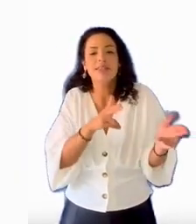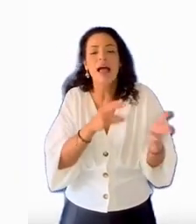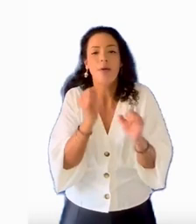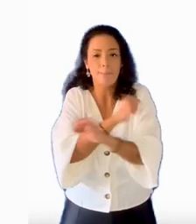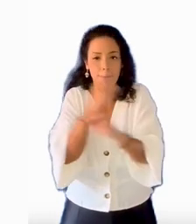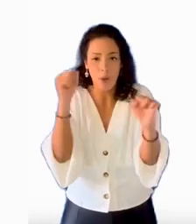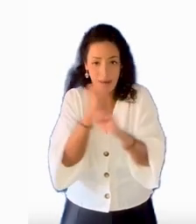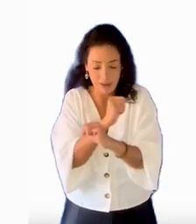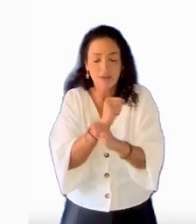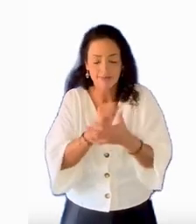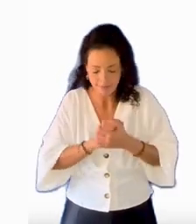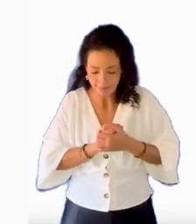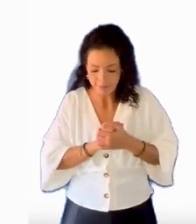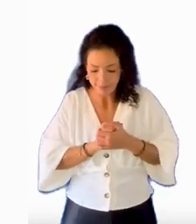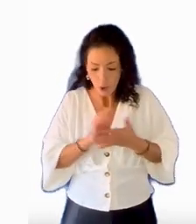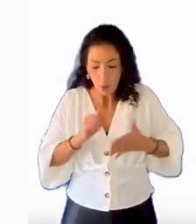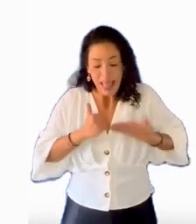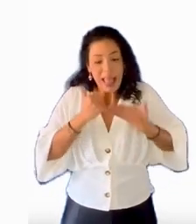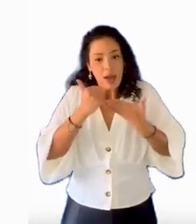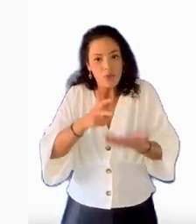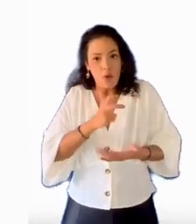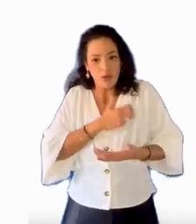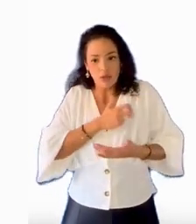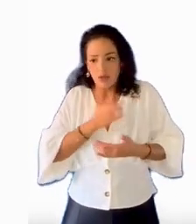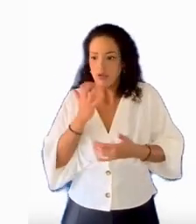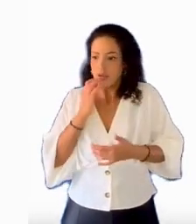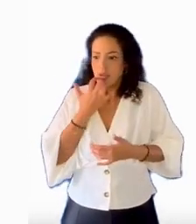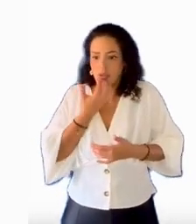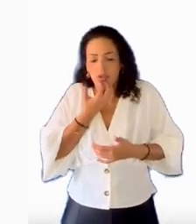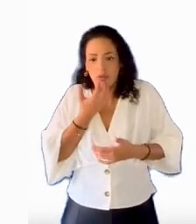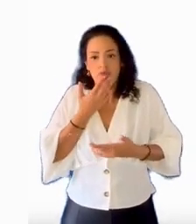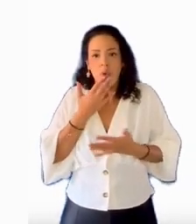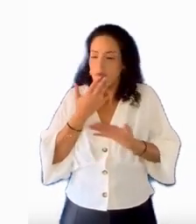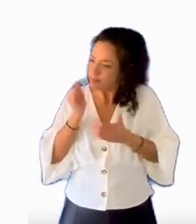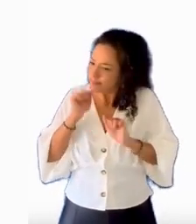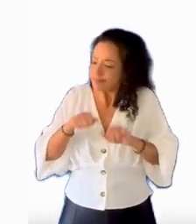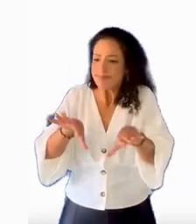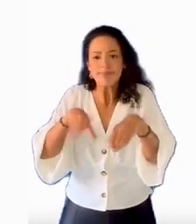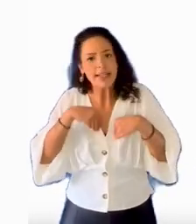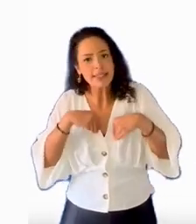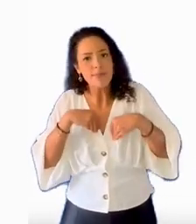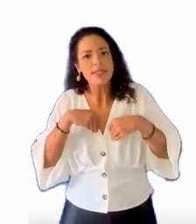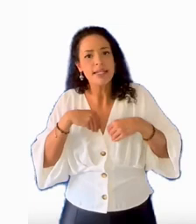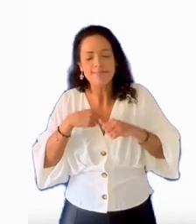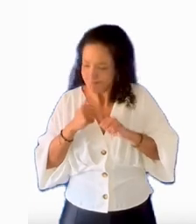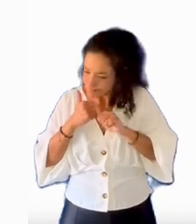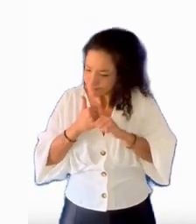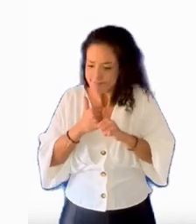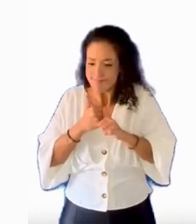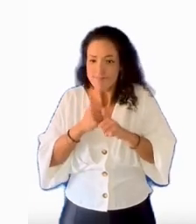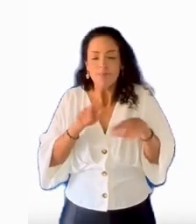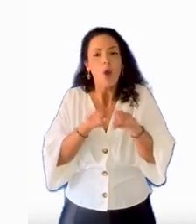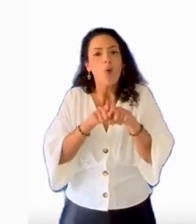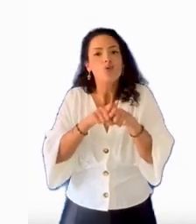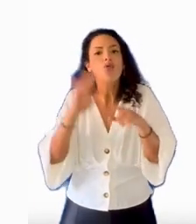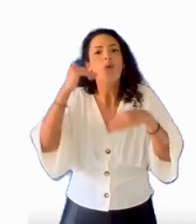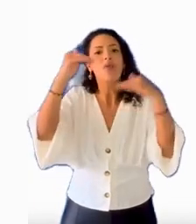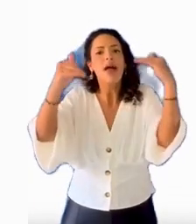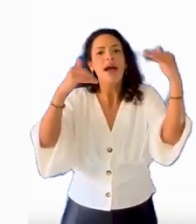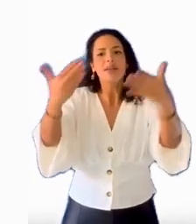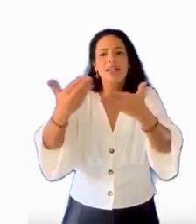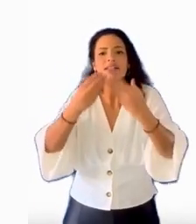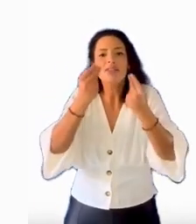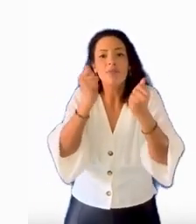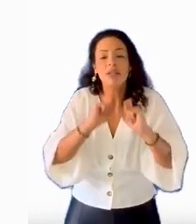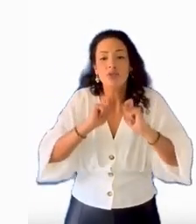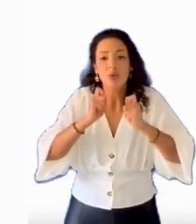way of validating their fears and their anxieties, but perhaps most significantly, it offered those adults in their lives something tangible to give at a time